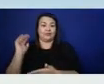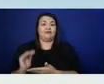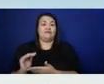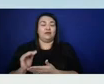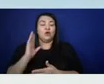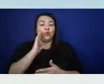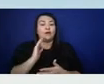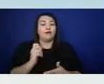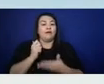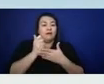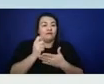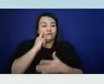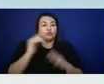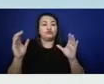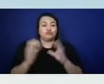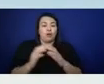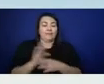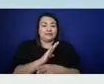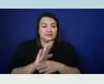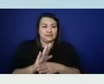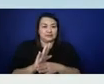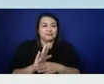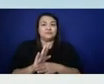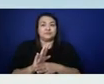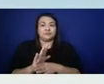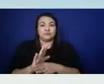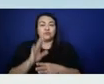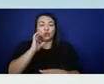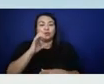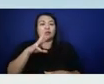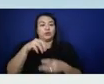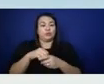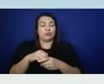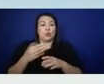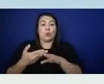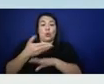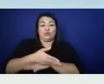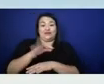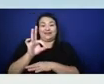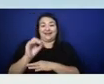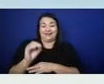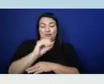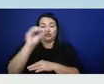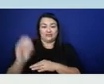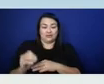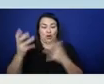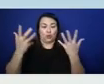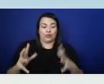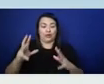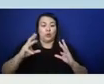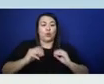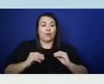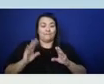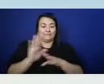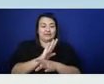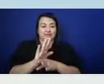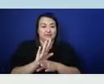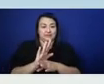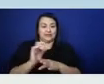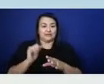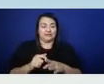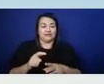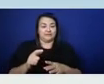to be in underserved communities, low-income communities, etc., for that flexible